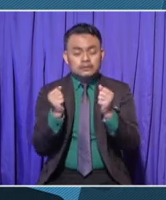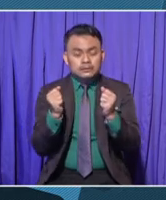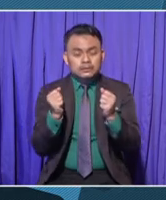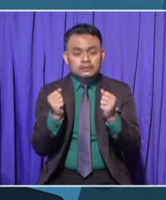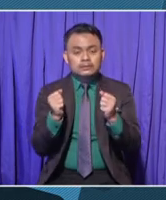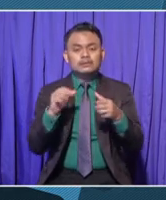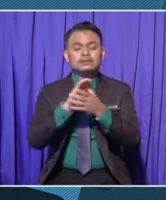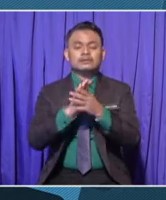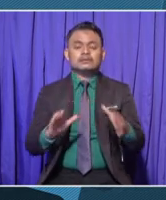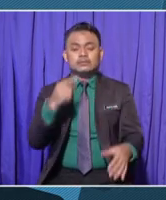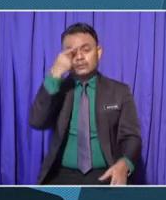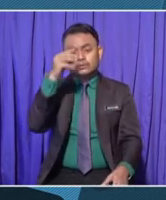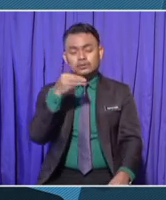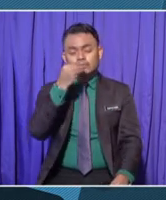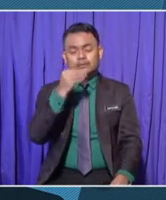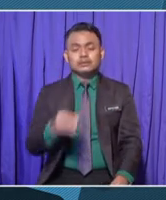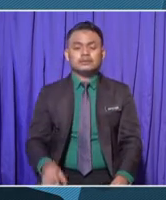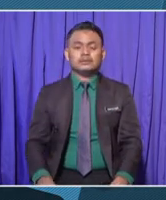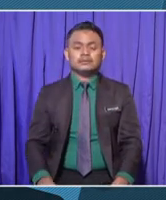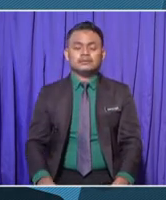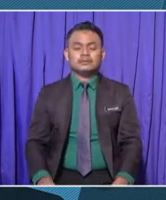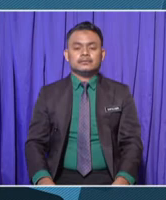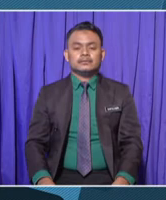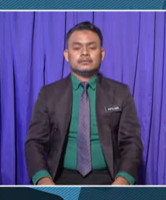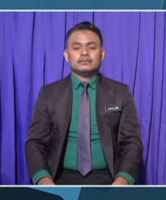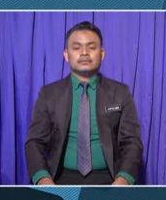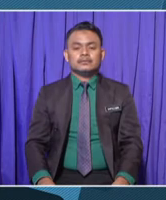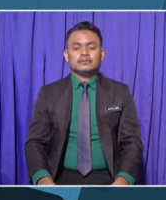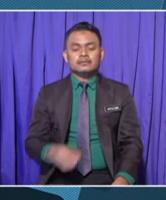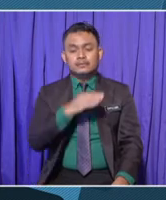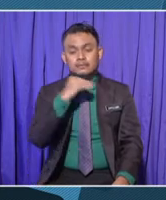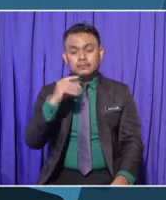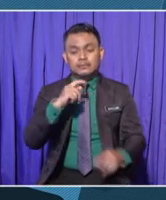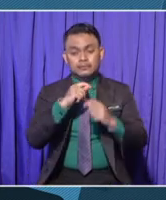and can stay fresh for a long time.